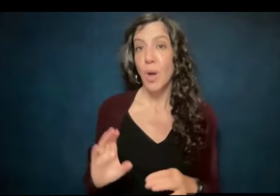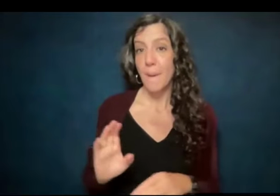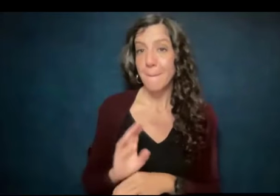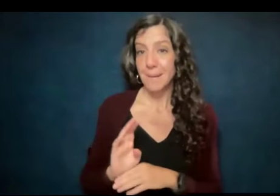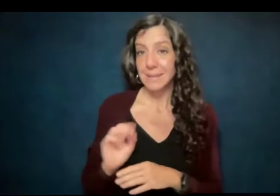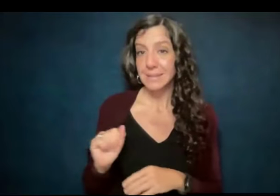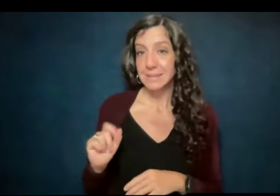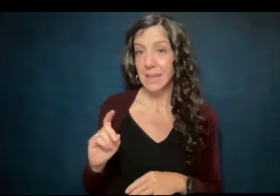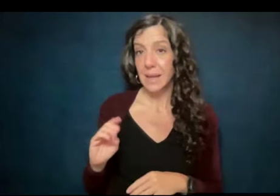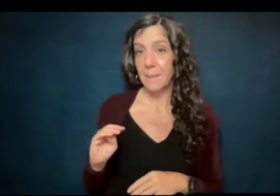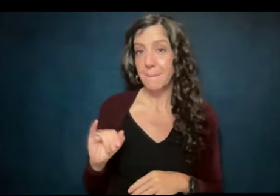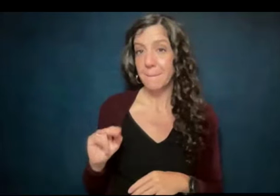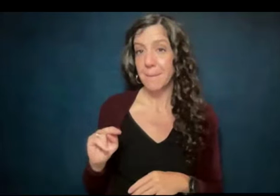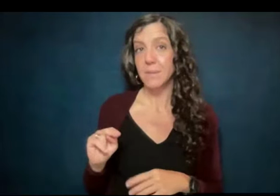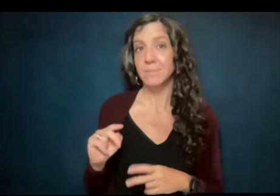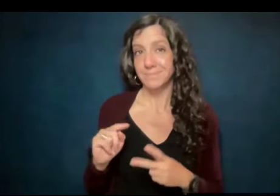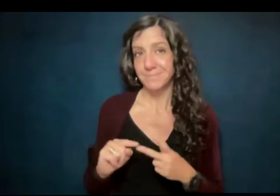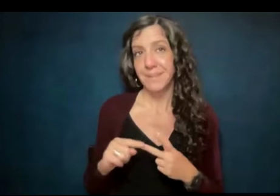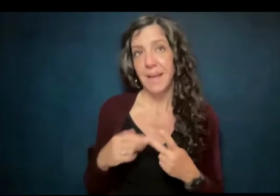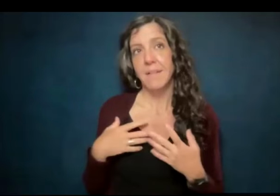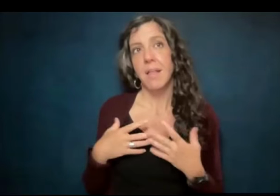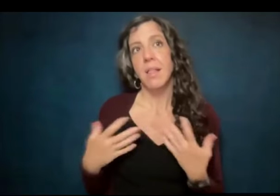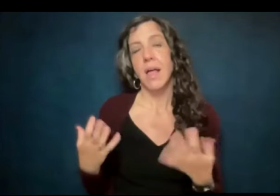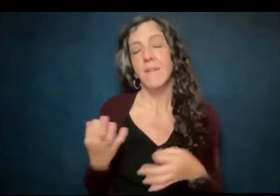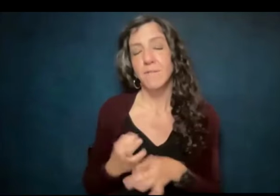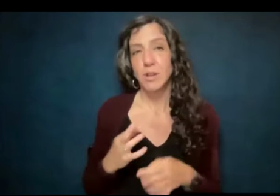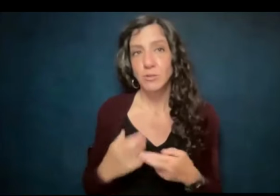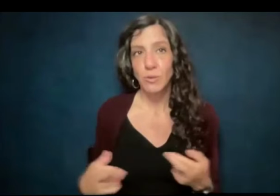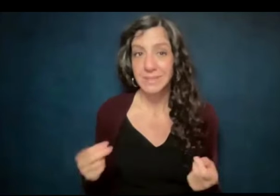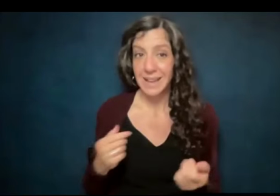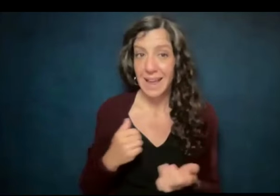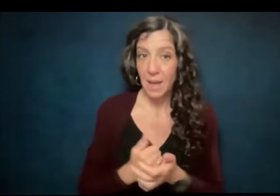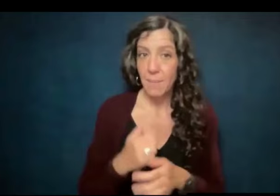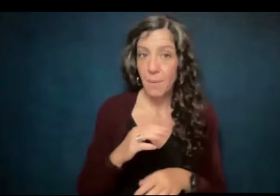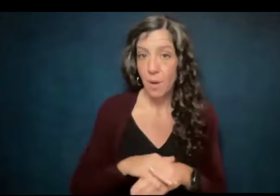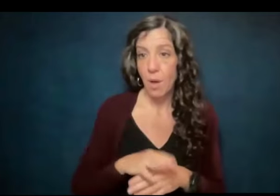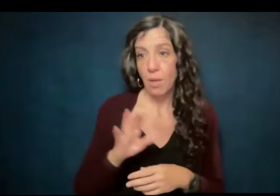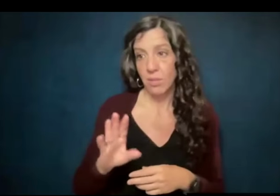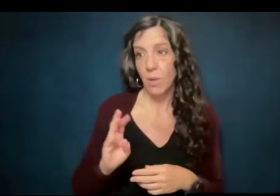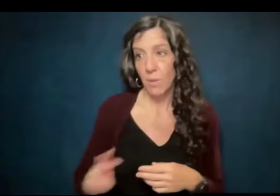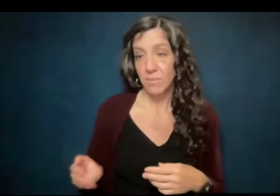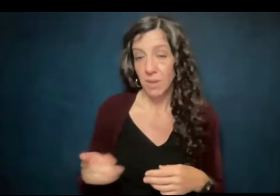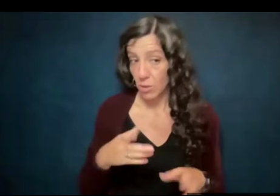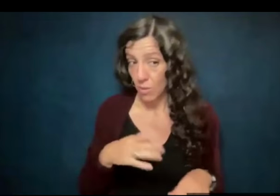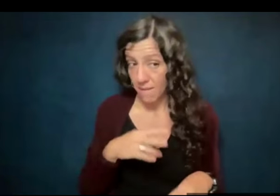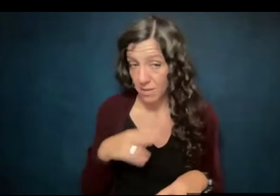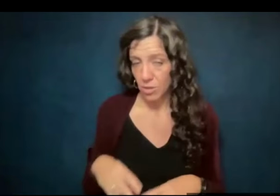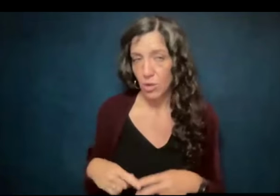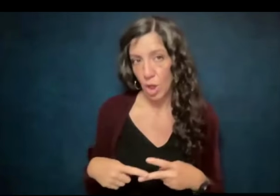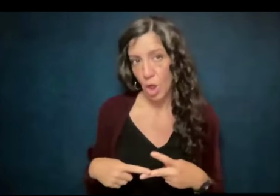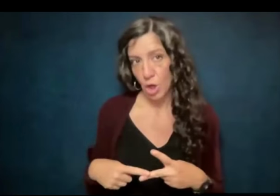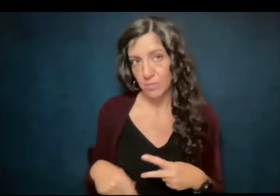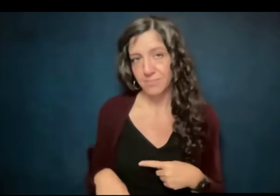have a lot of free resources and assistance on their website. If you haven't checked it out, please check it out. It's a really great site, and it has a lot of